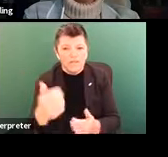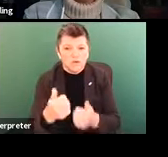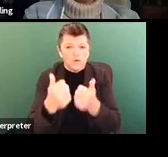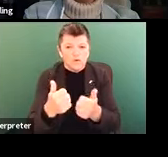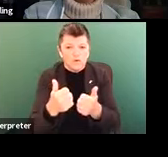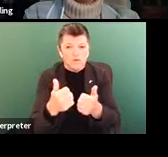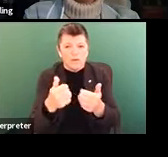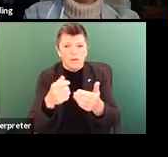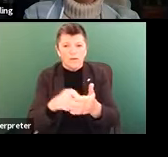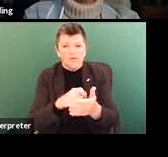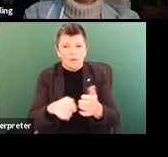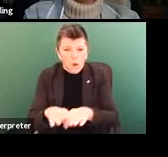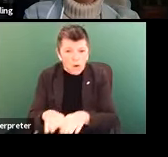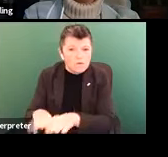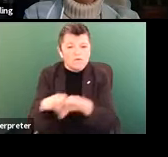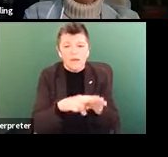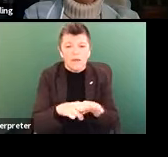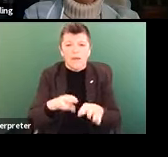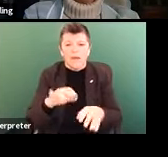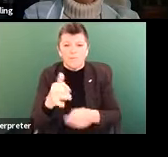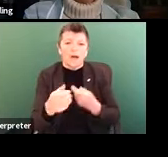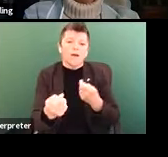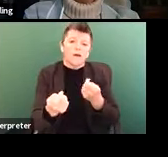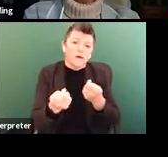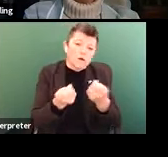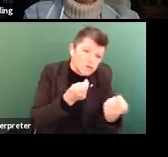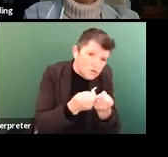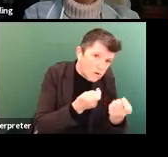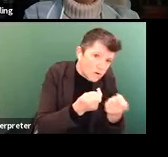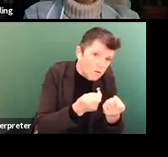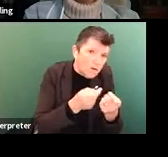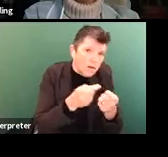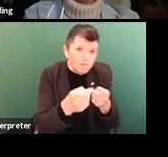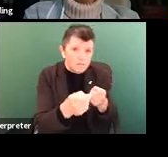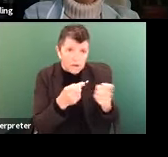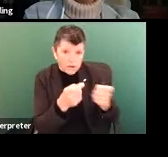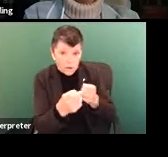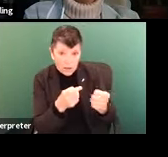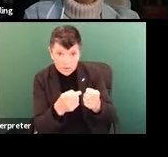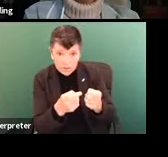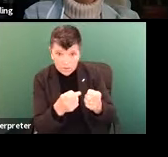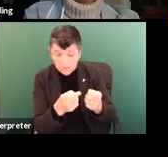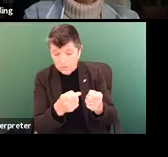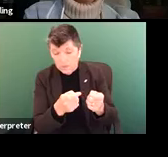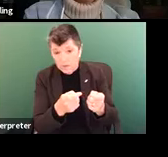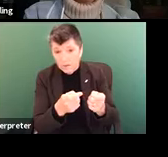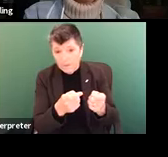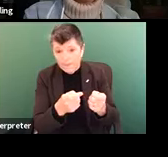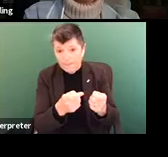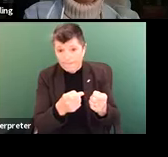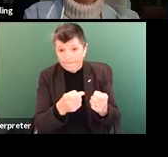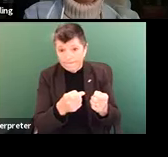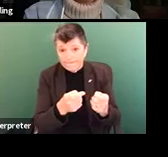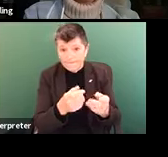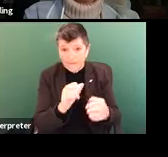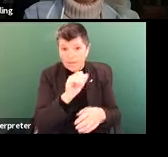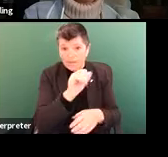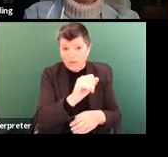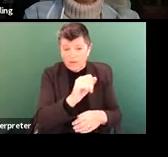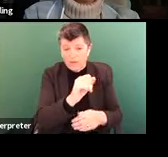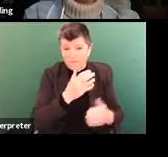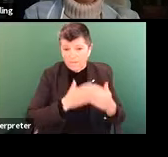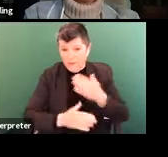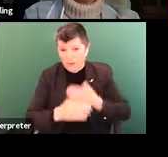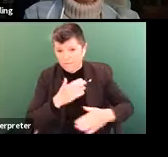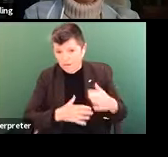might control and also regulate the behavior of big capitalists.